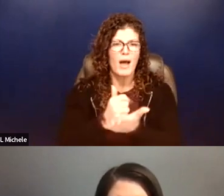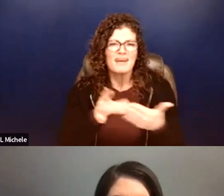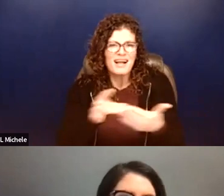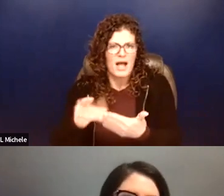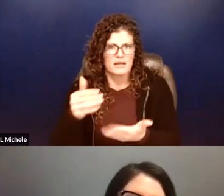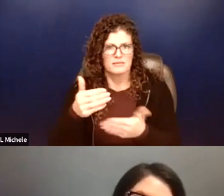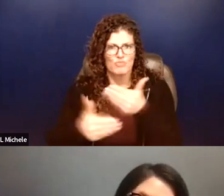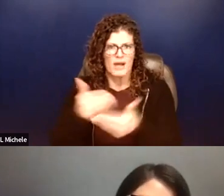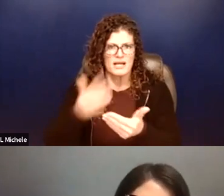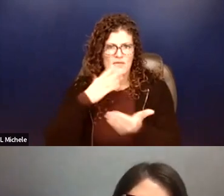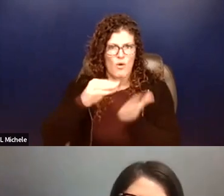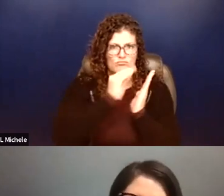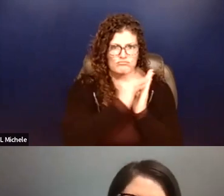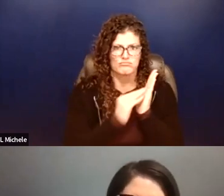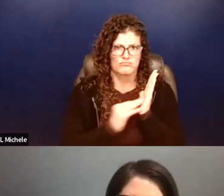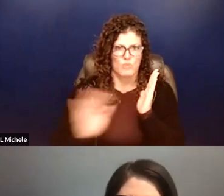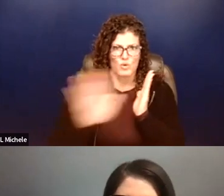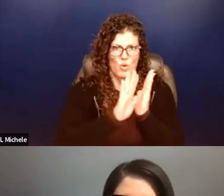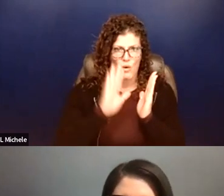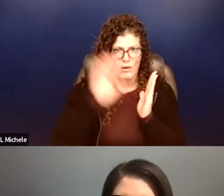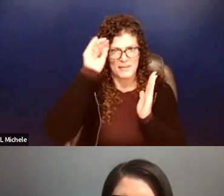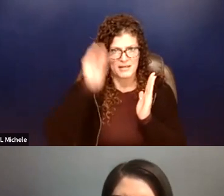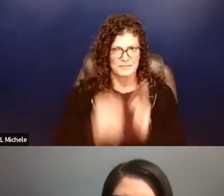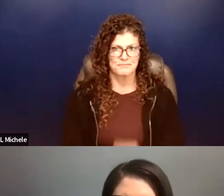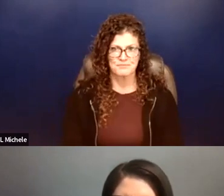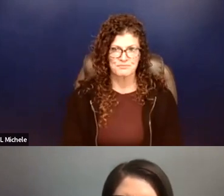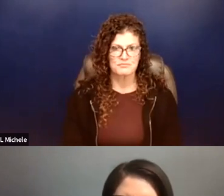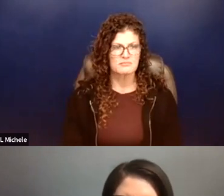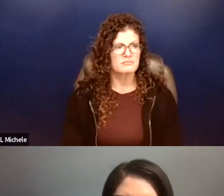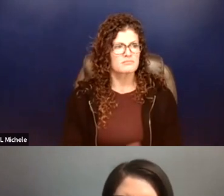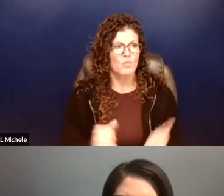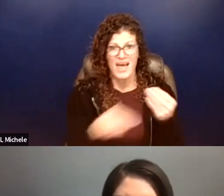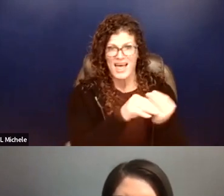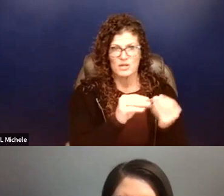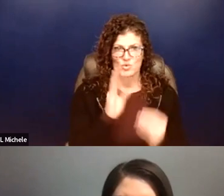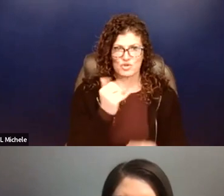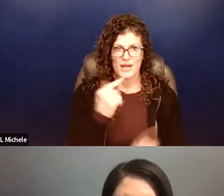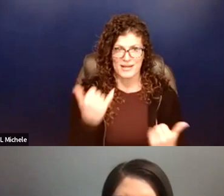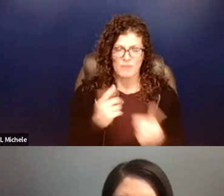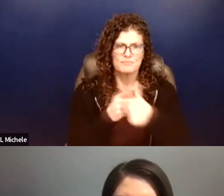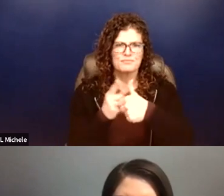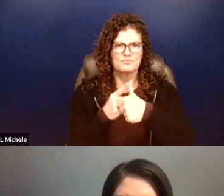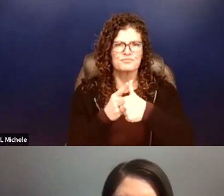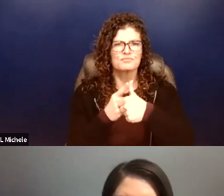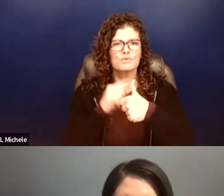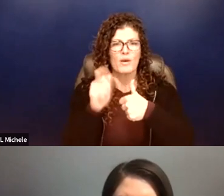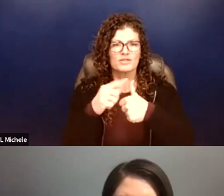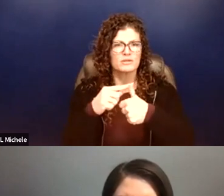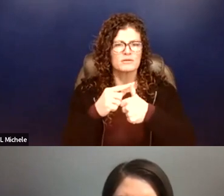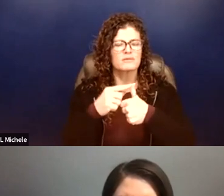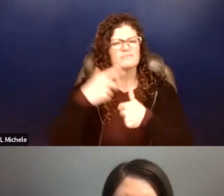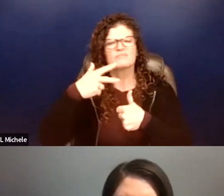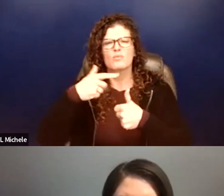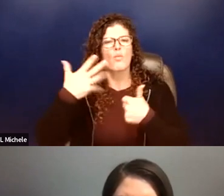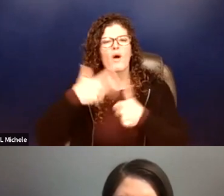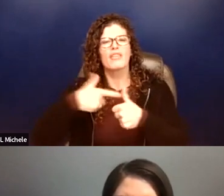collection. The questions, which we will drop in the chat, are: what are the three most